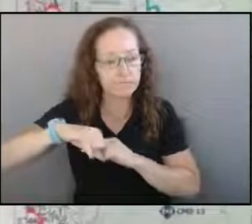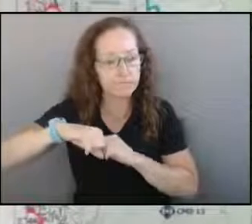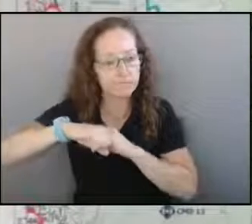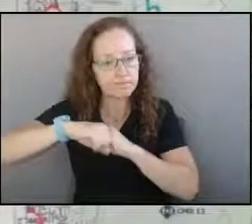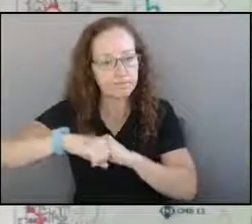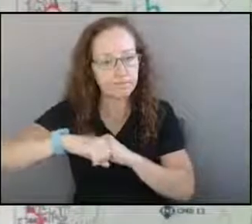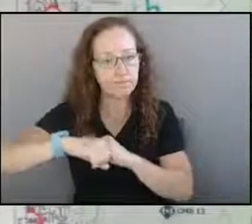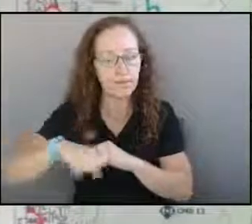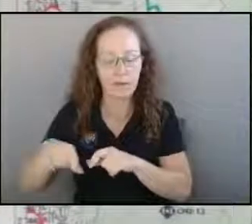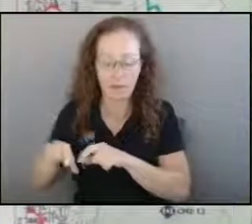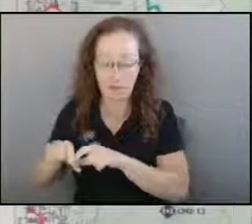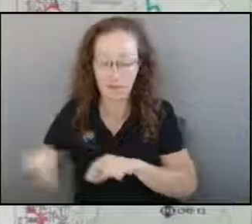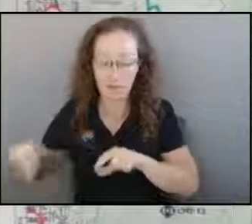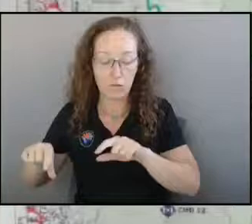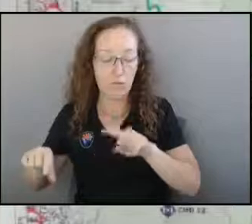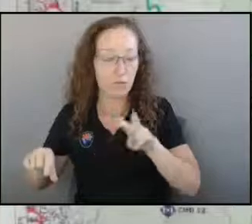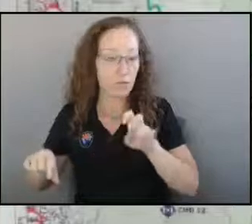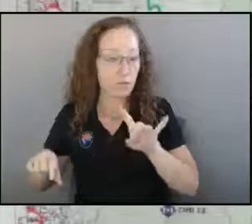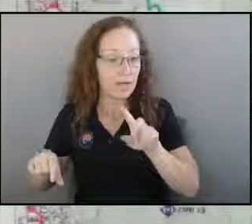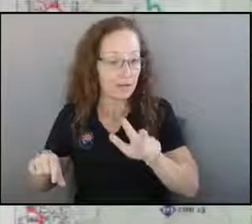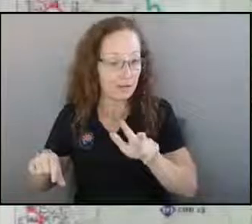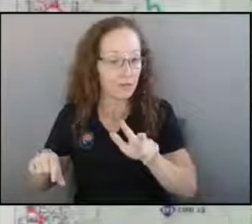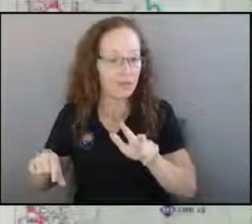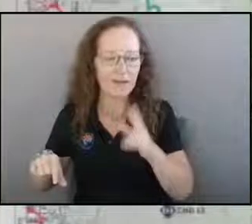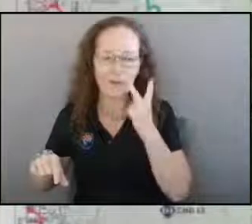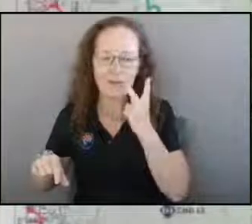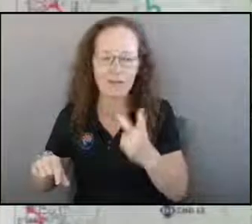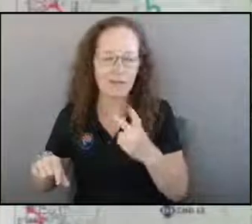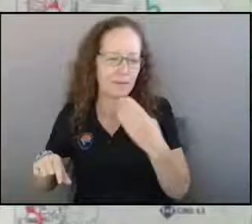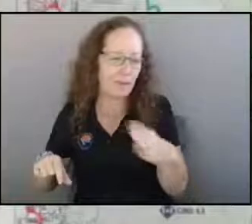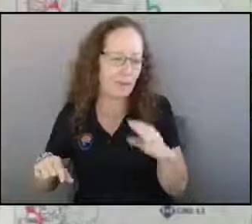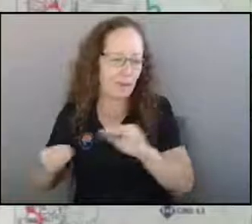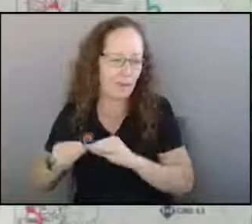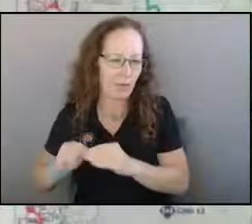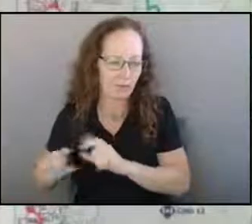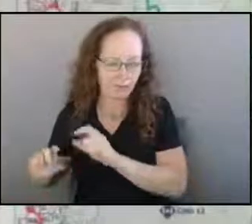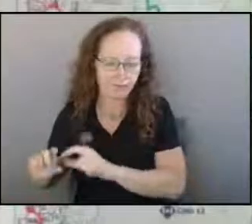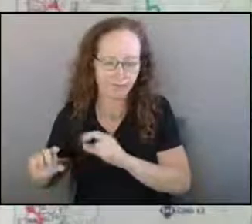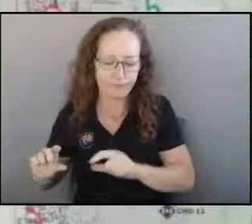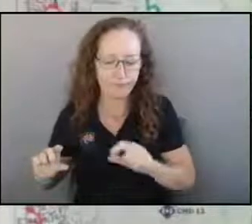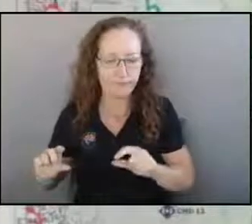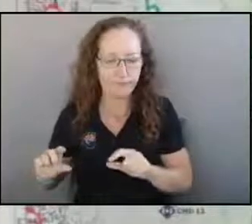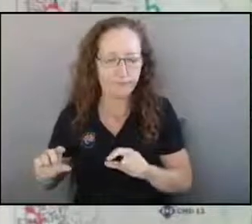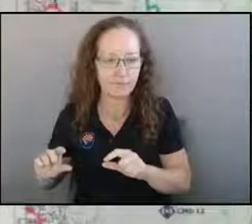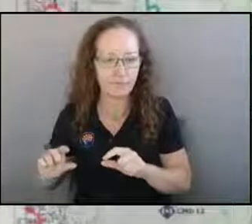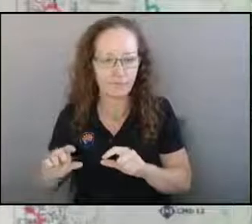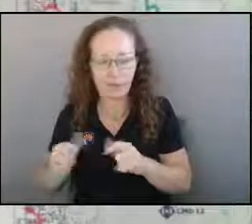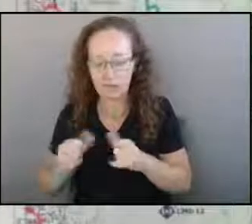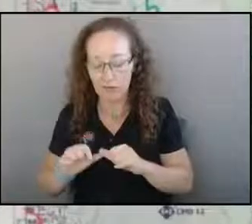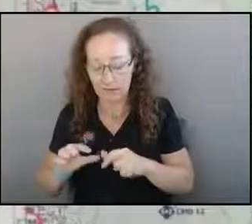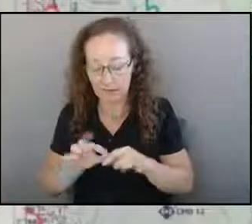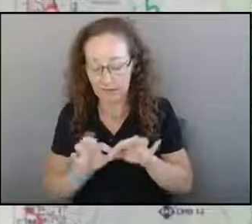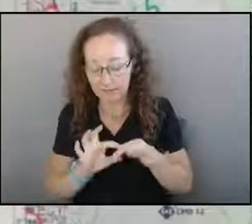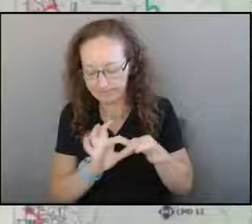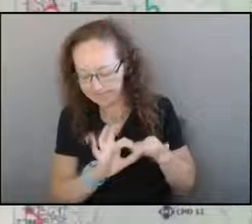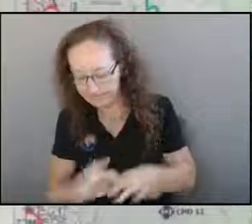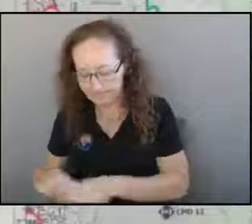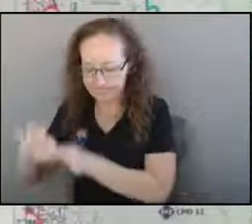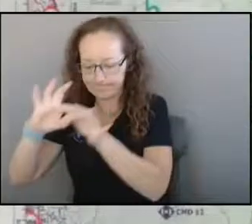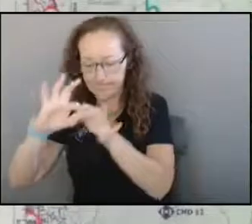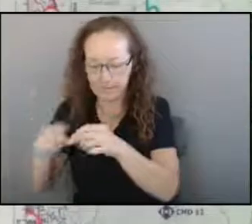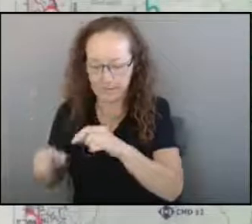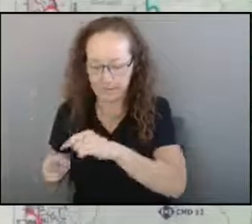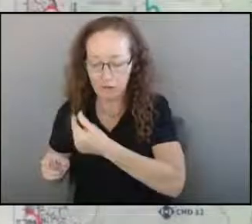283 road, kind of between all these blue numbers here, back out to this green line here, and they started to prepare